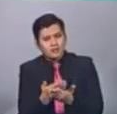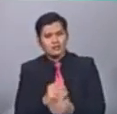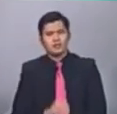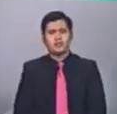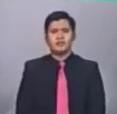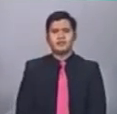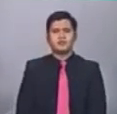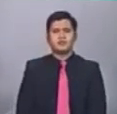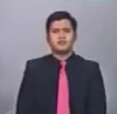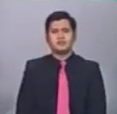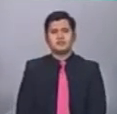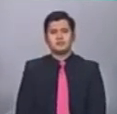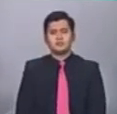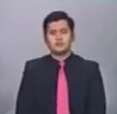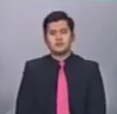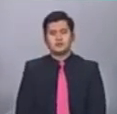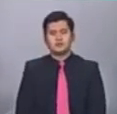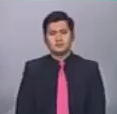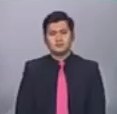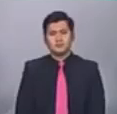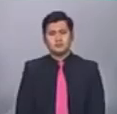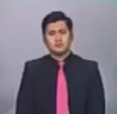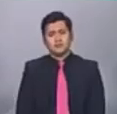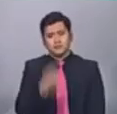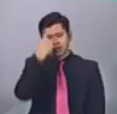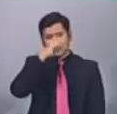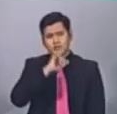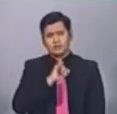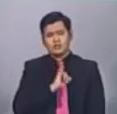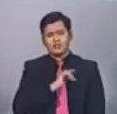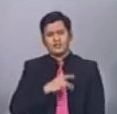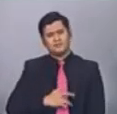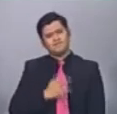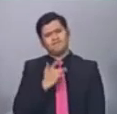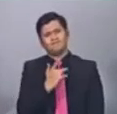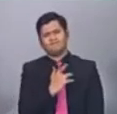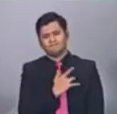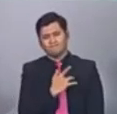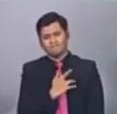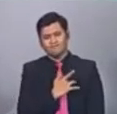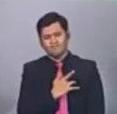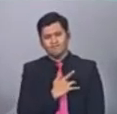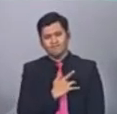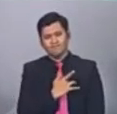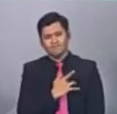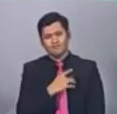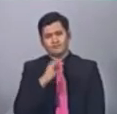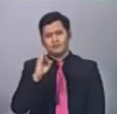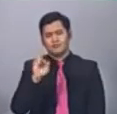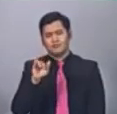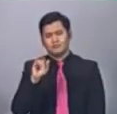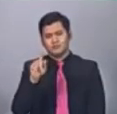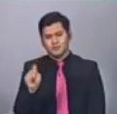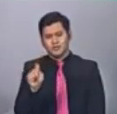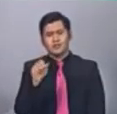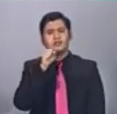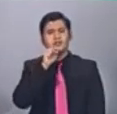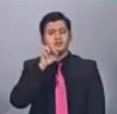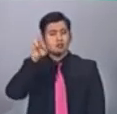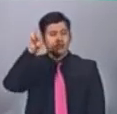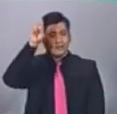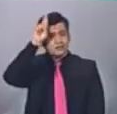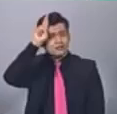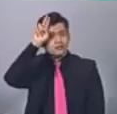deepest condolences to Pak Ngah's family for your loss. Pak Ngah was already a senior